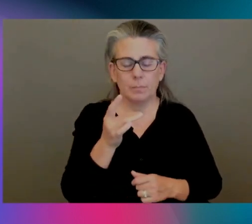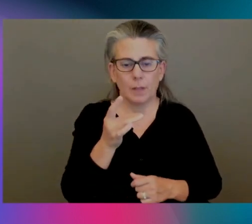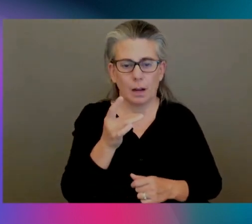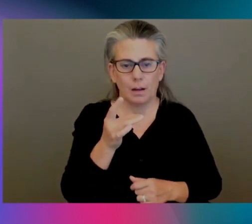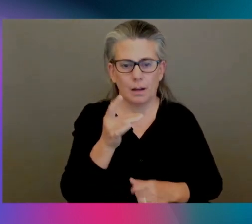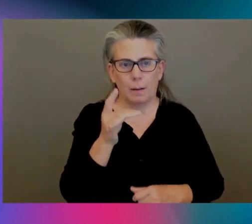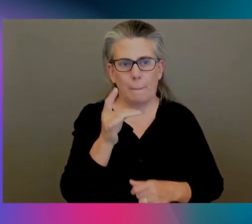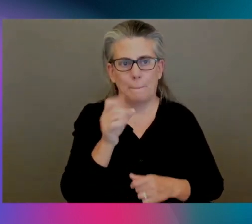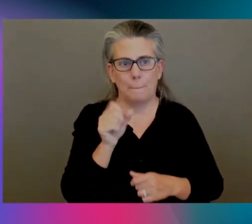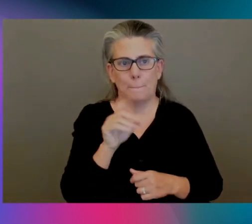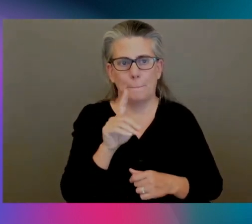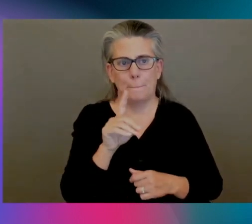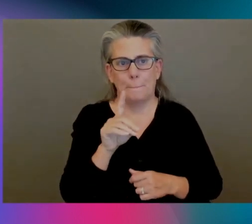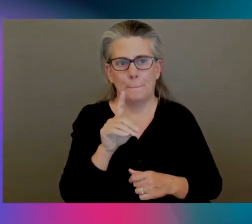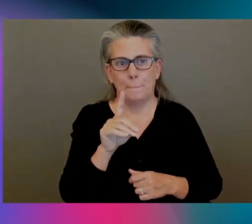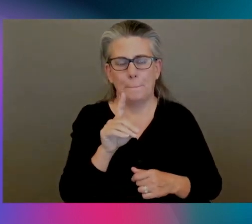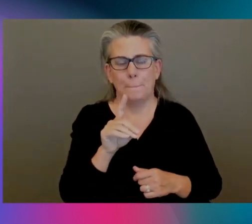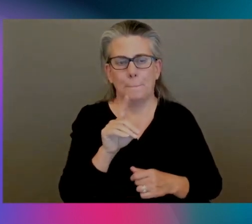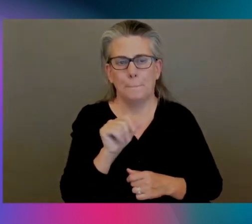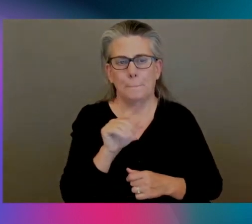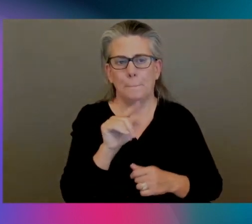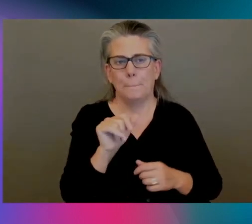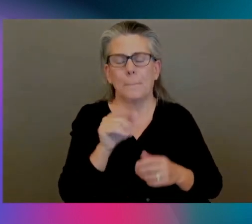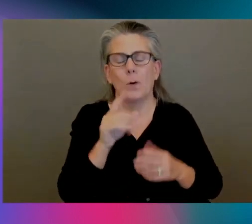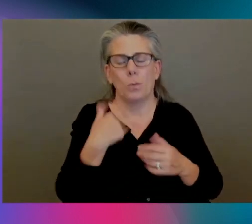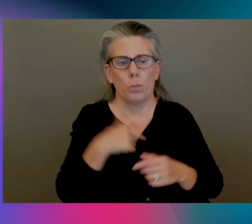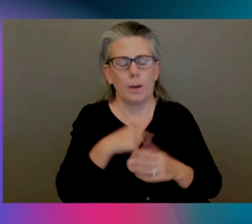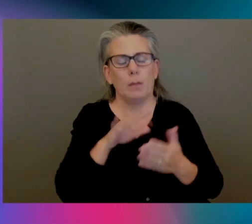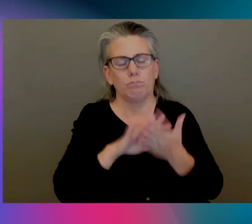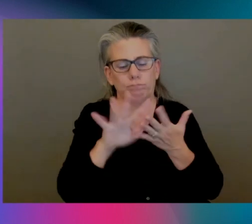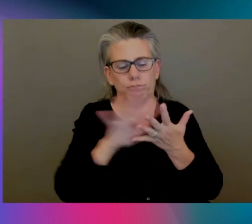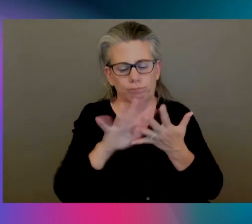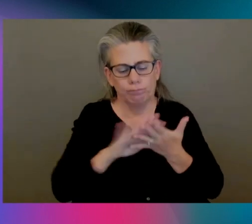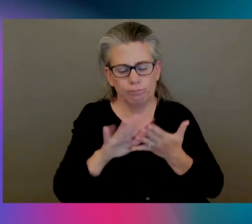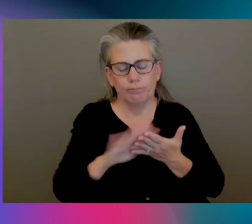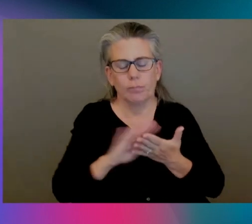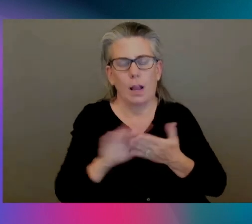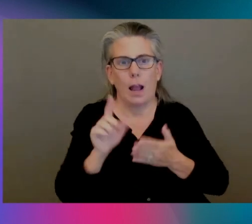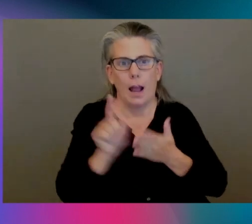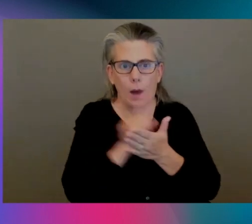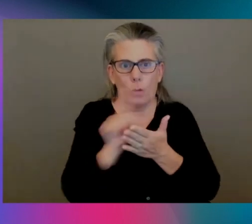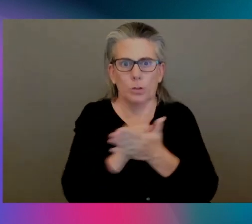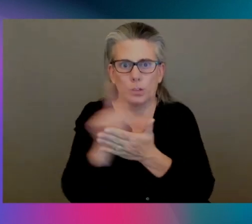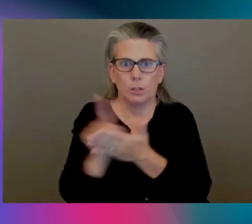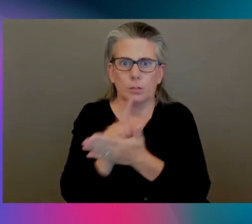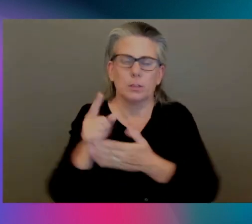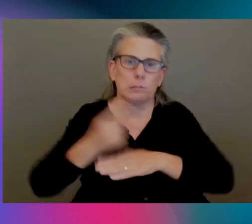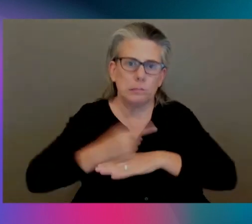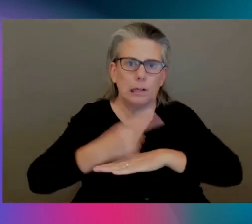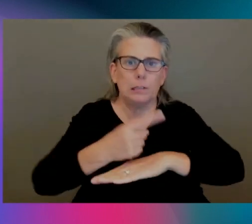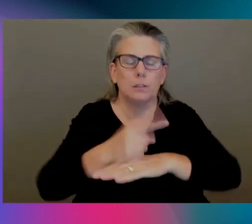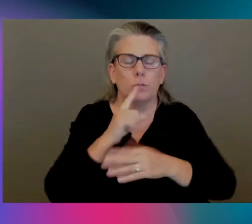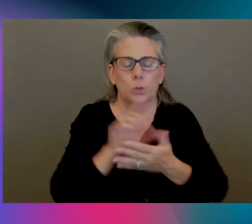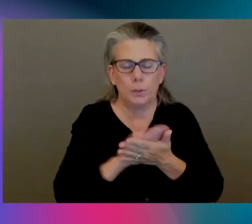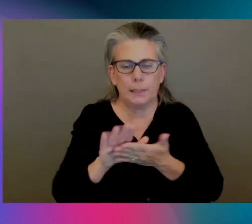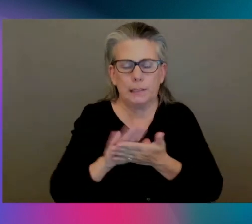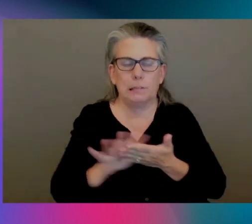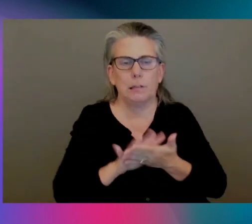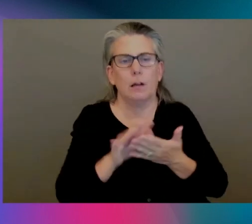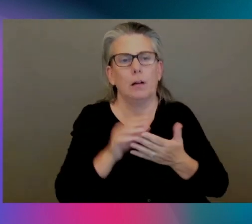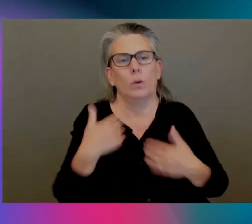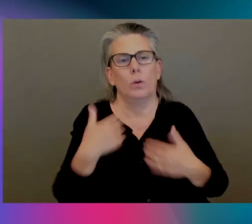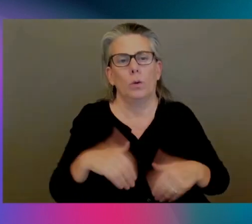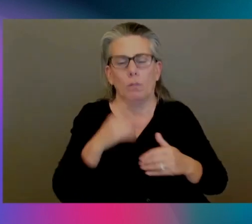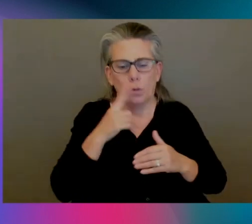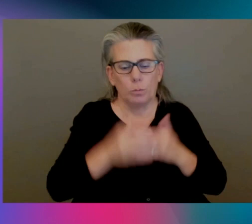spend hours and days to clean the data, to make the data usable, to even, do some processing in the downstream in